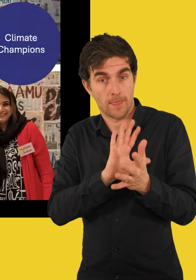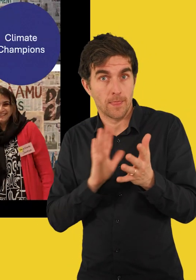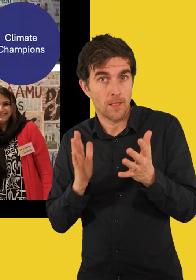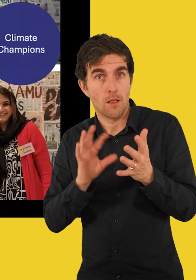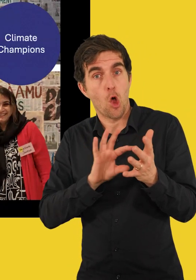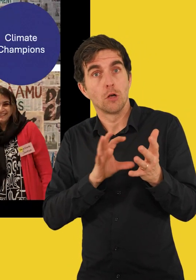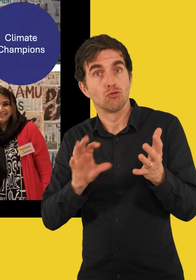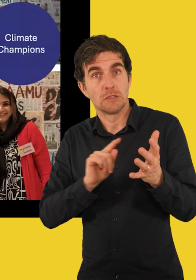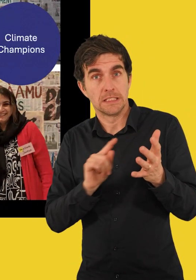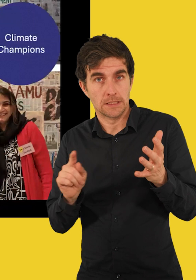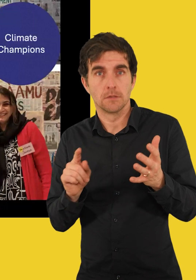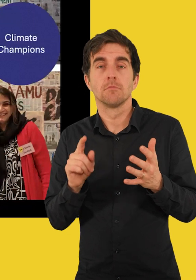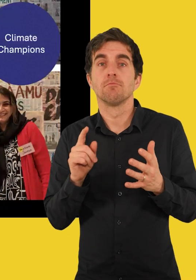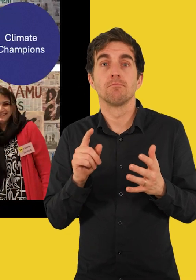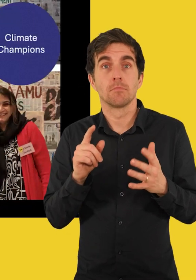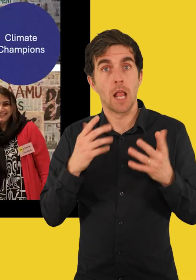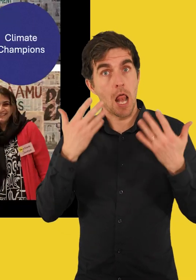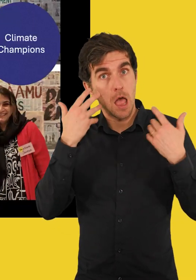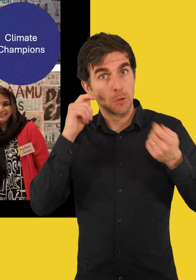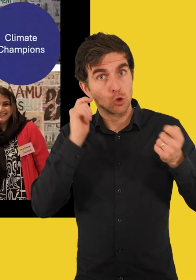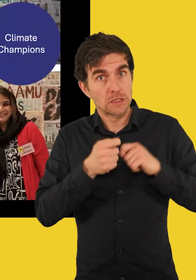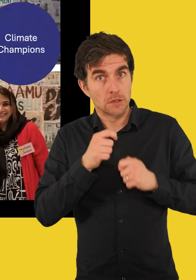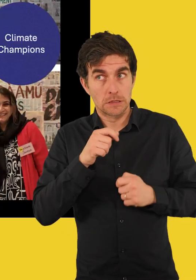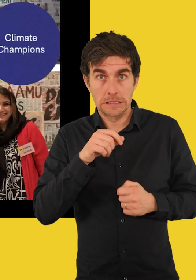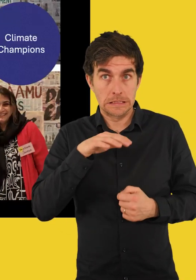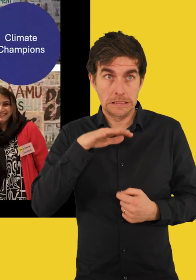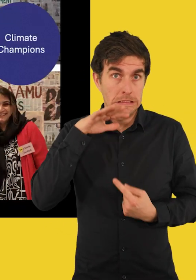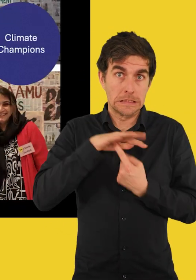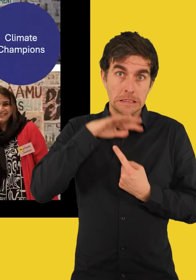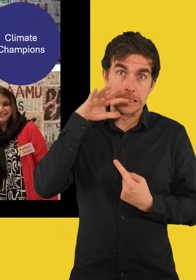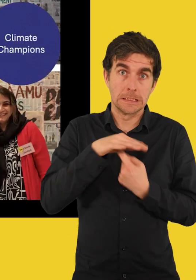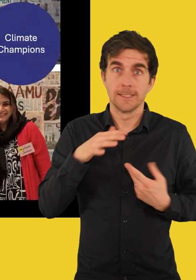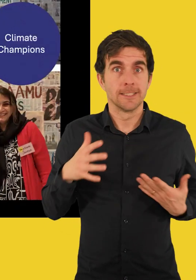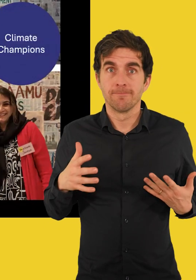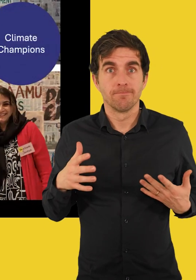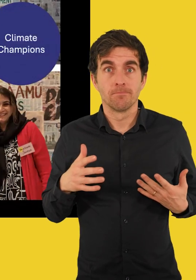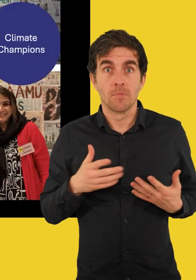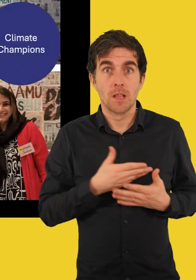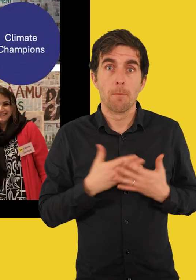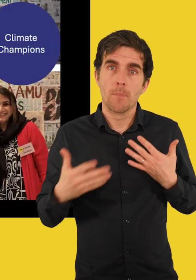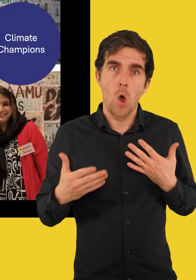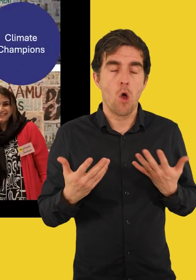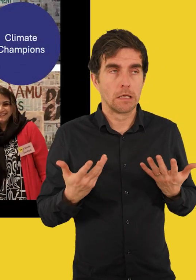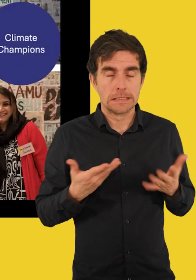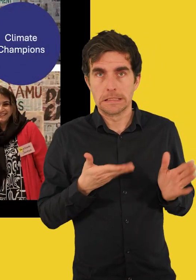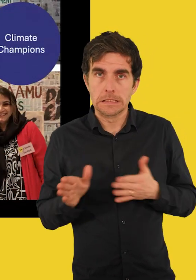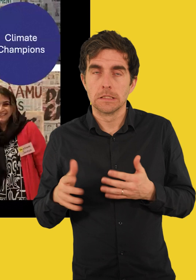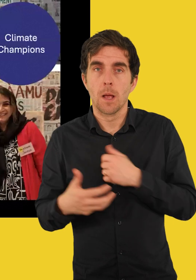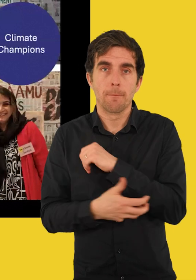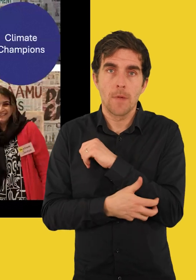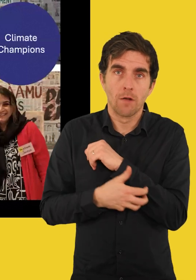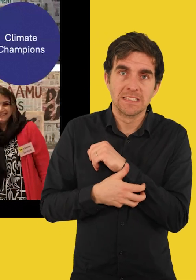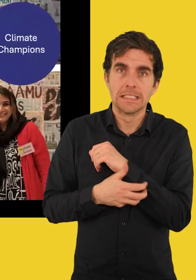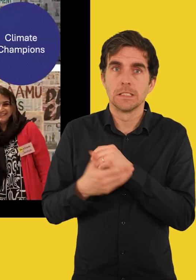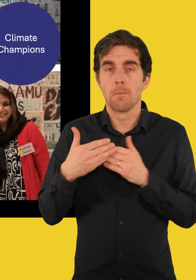south, climate change isn't always a primary concern. They continue to grapple with issues like poverty